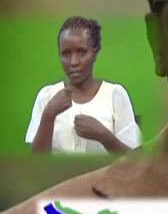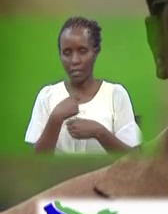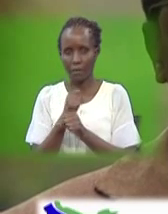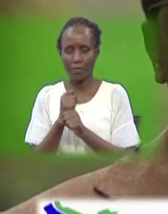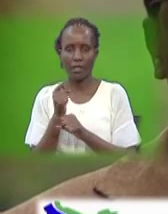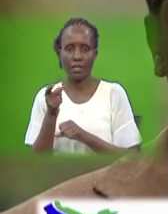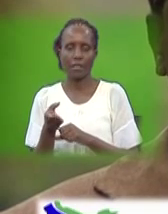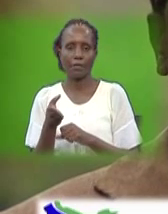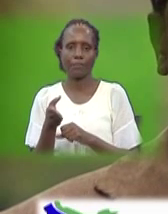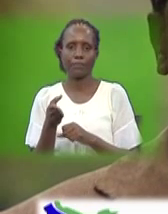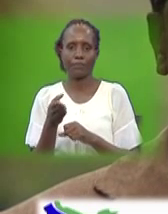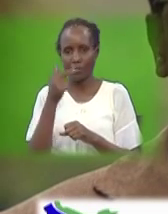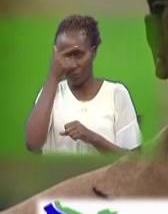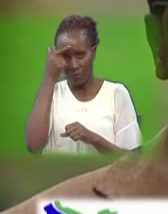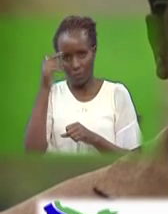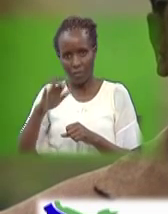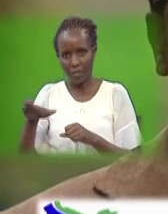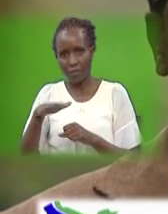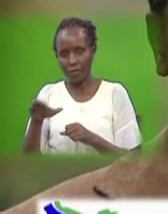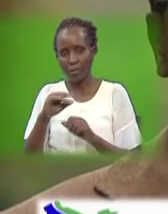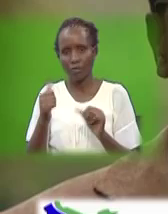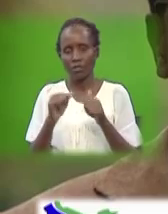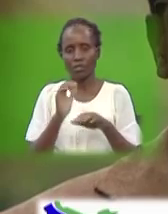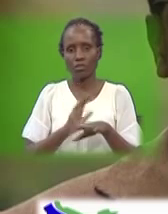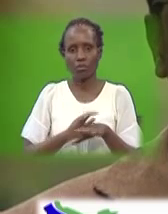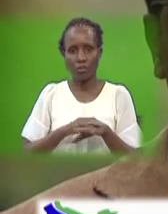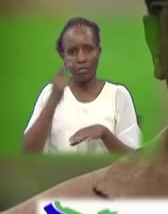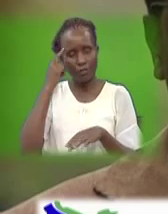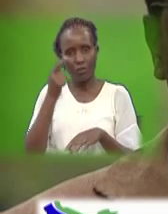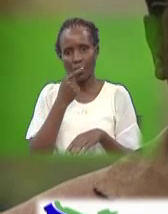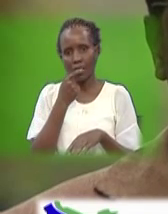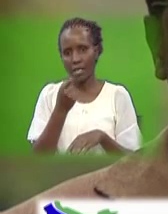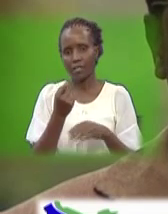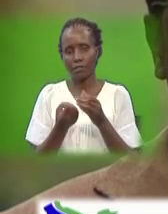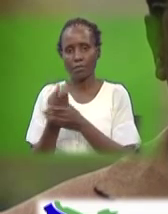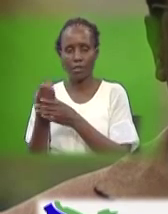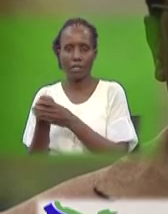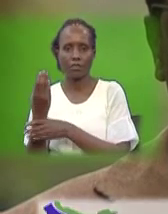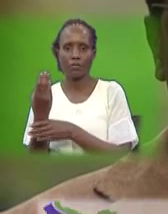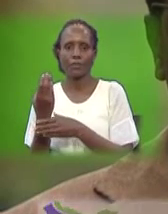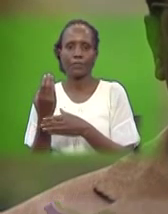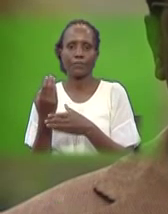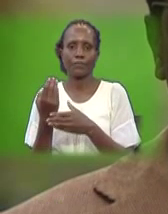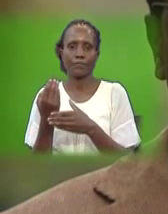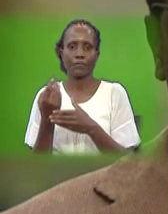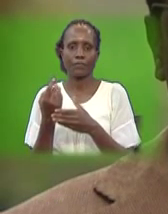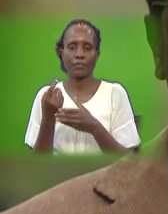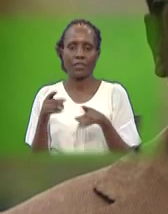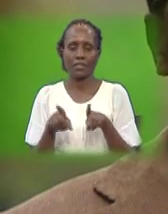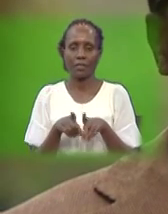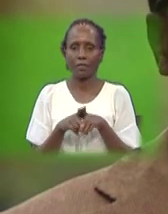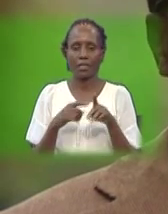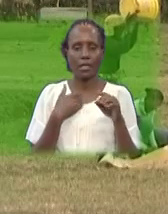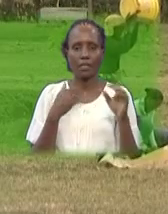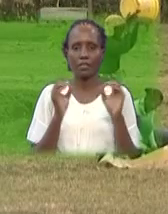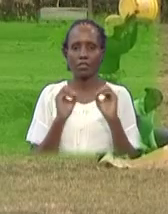produced here because of the environment that is very suitable for rice production, which does